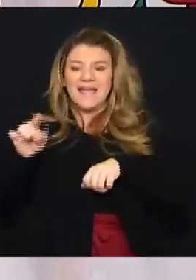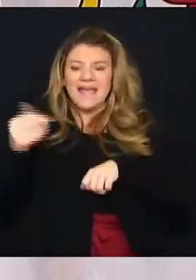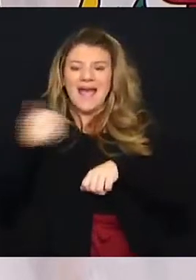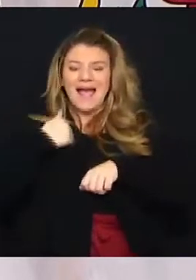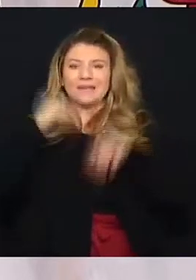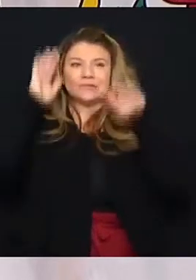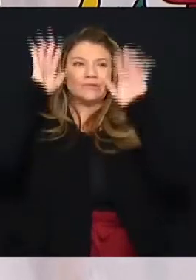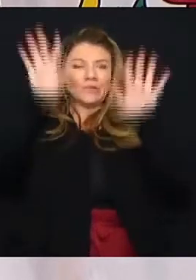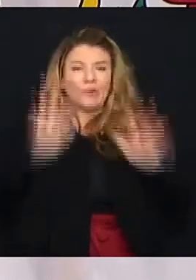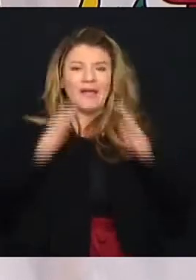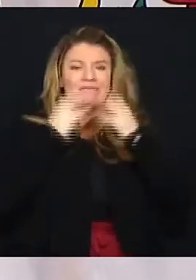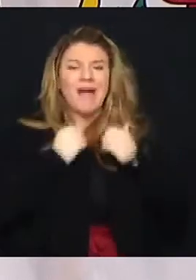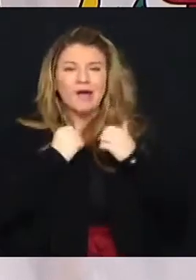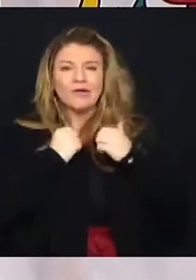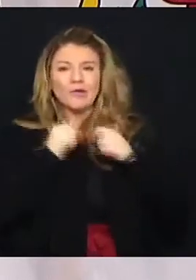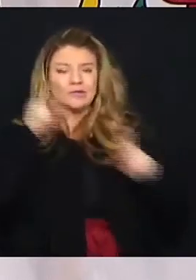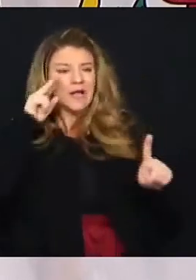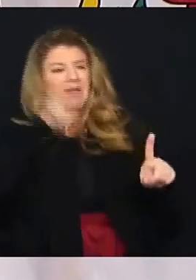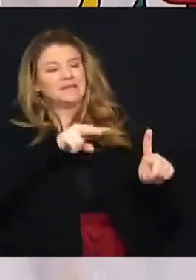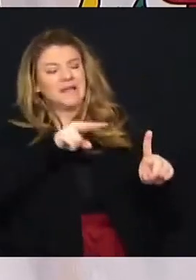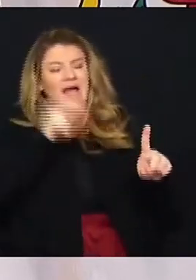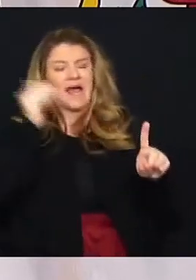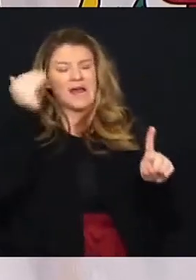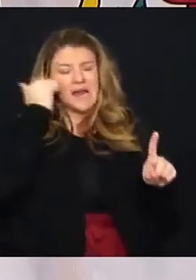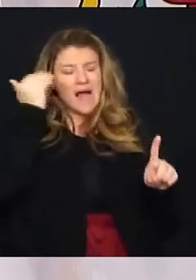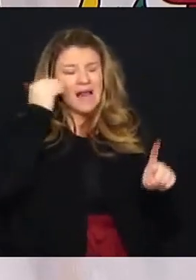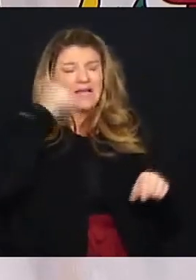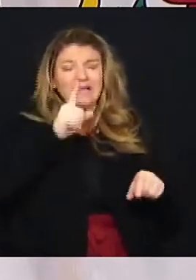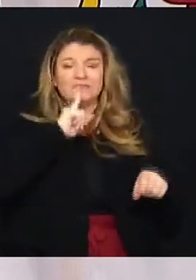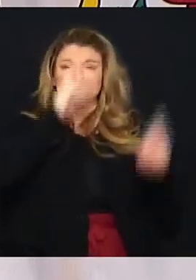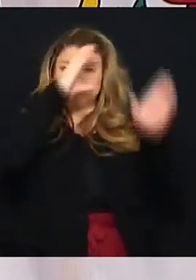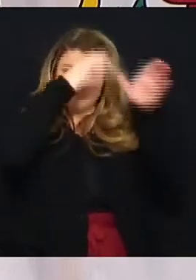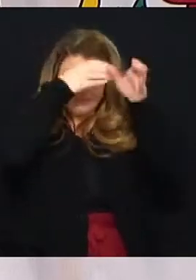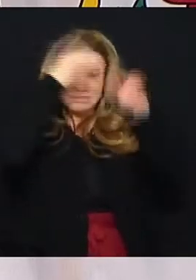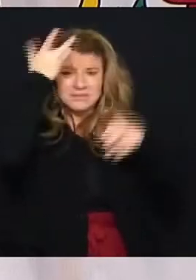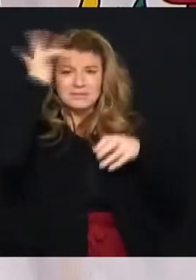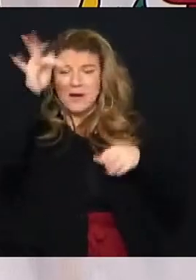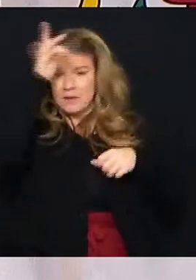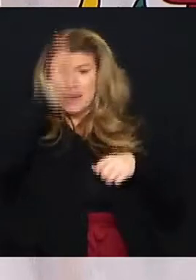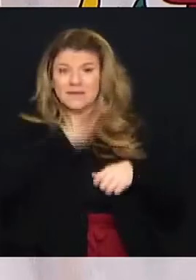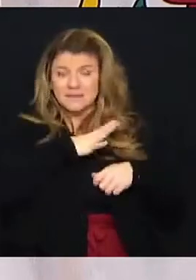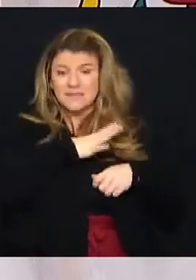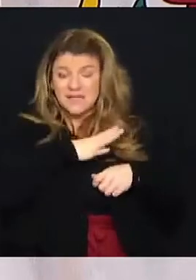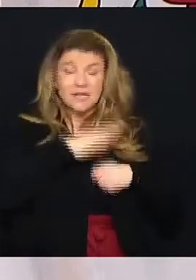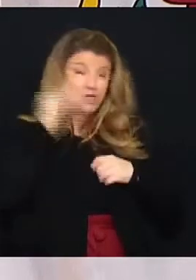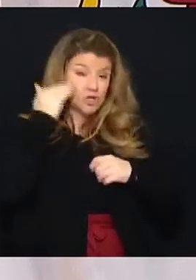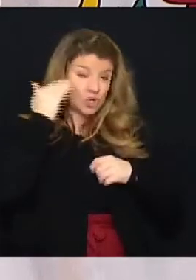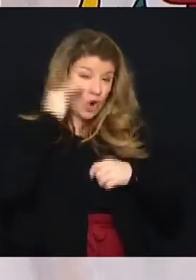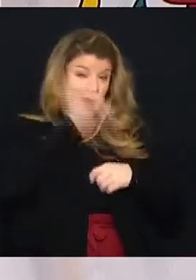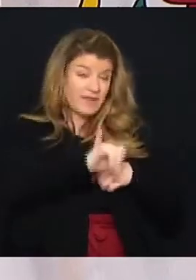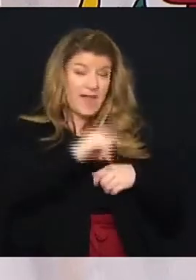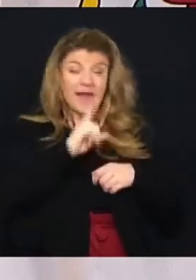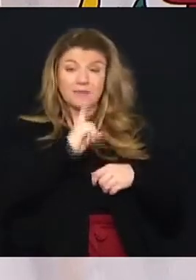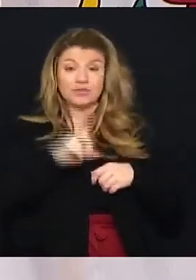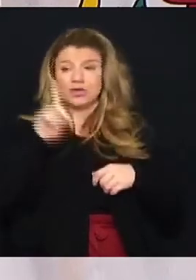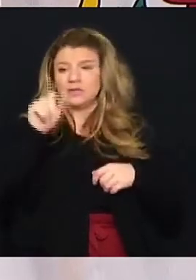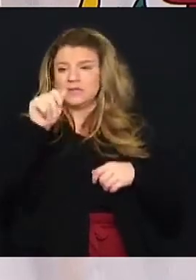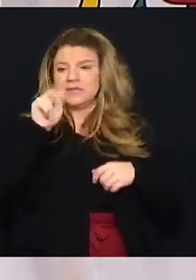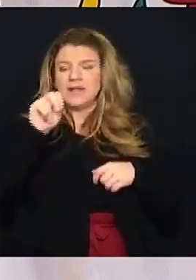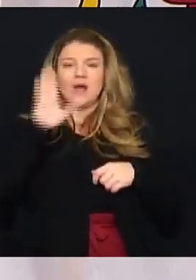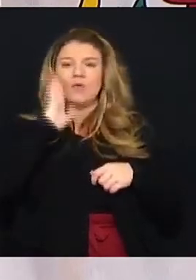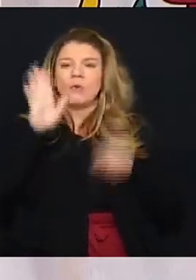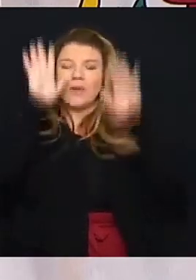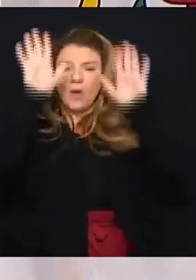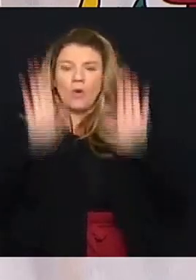values, insight, knowledge. He's a super smart guy, and so with all that, I'm sure Dan will be a